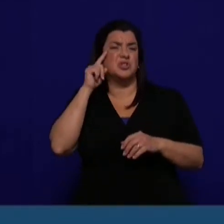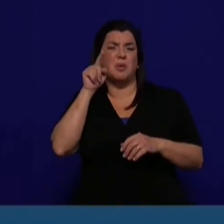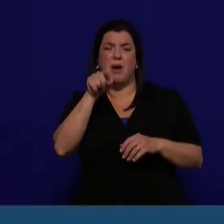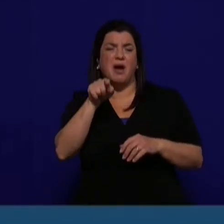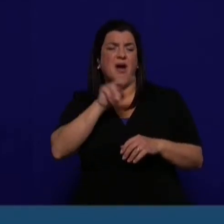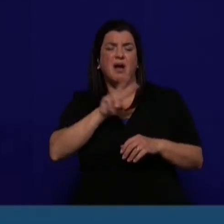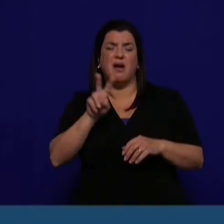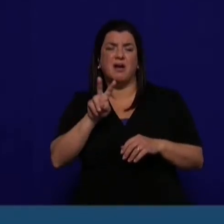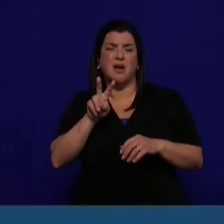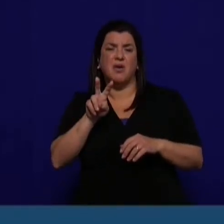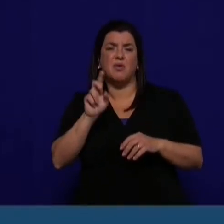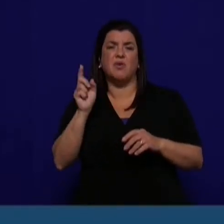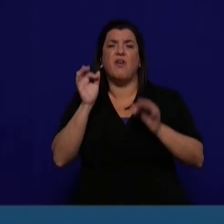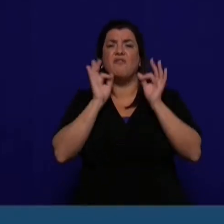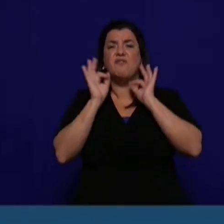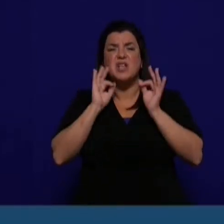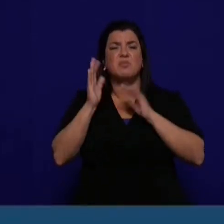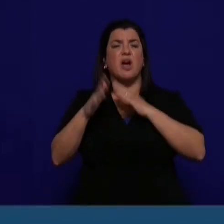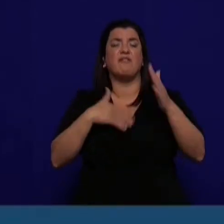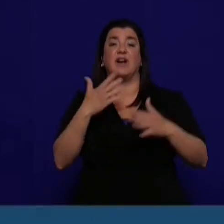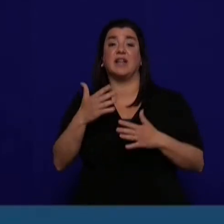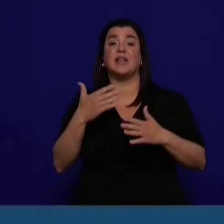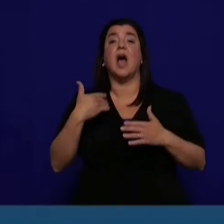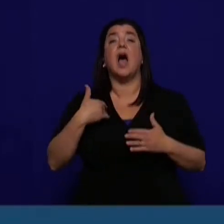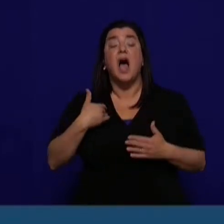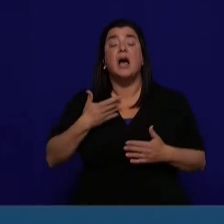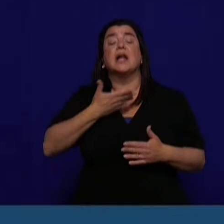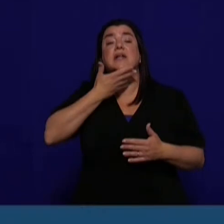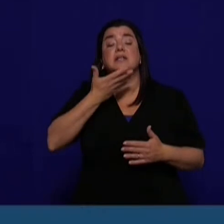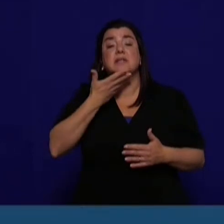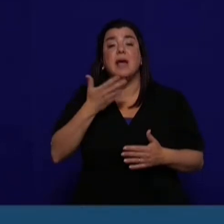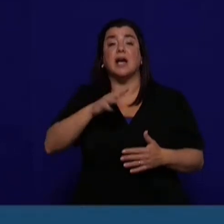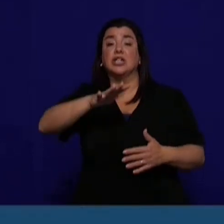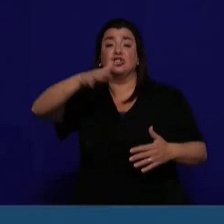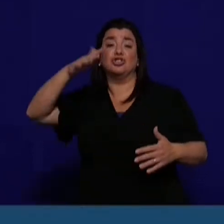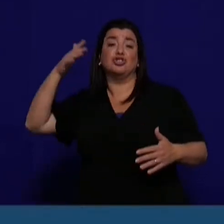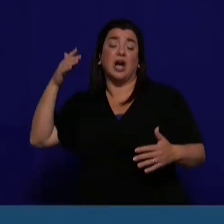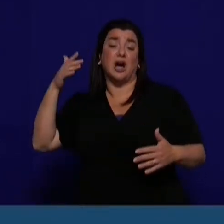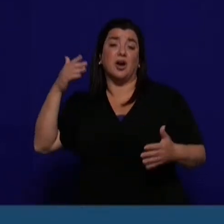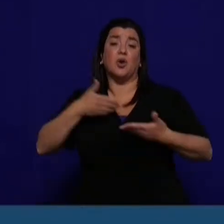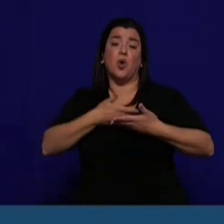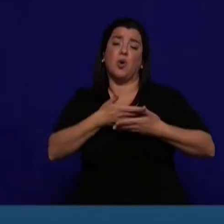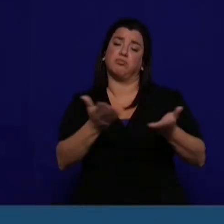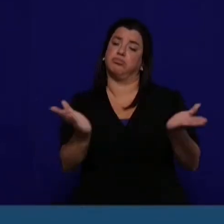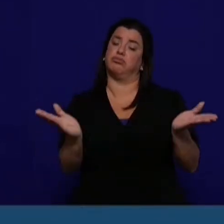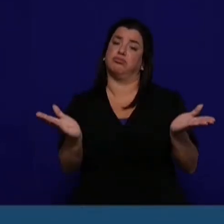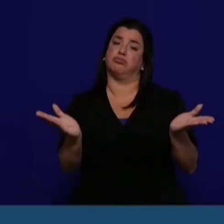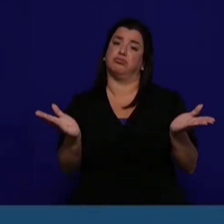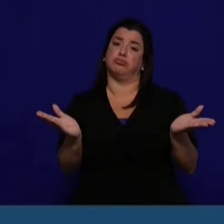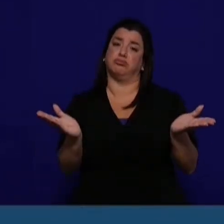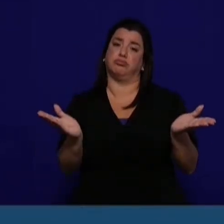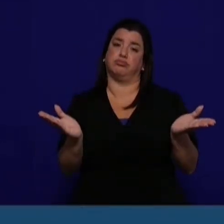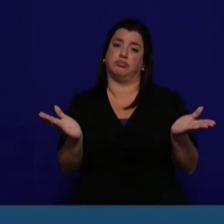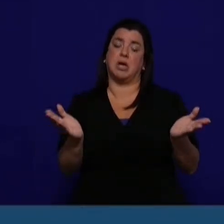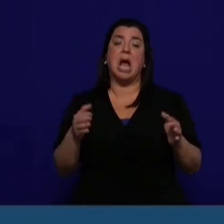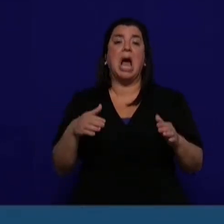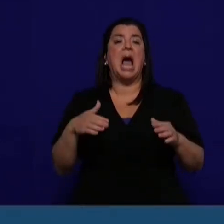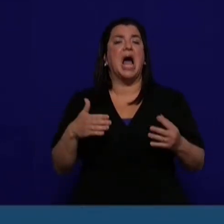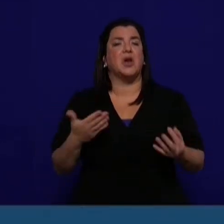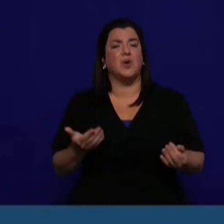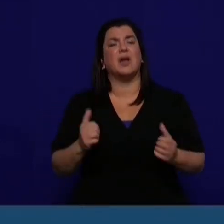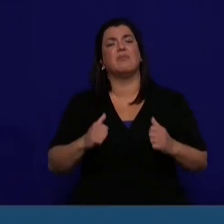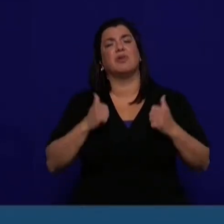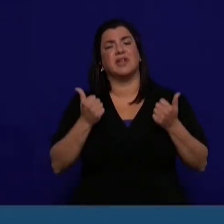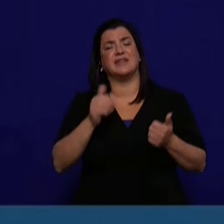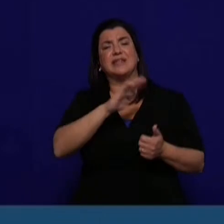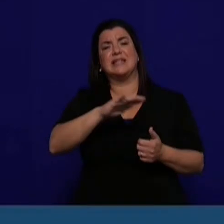dejjem bħal awtoritajiet tas-saħħa konna trasparenti u natukom dak ir-rapport u l-informazzjoni kollha li għandna. Allura, importanti